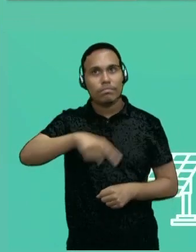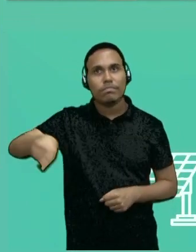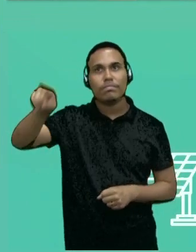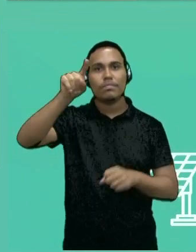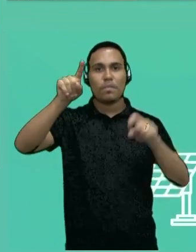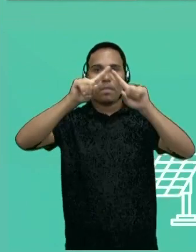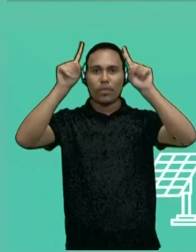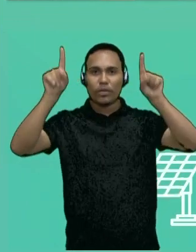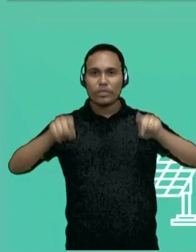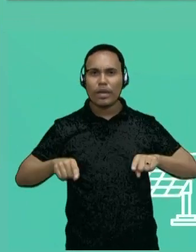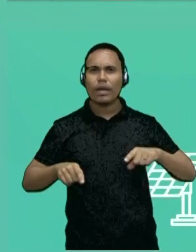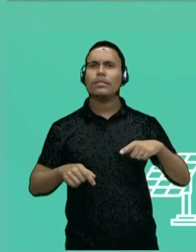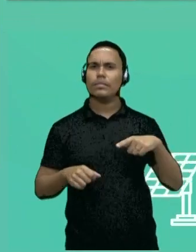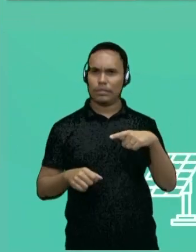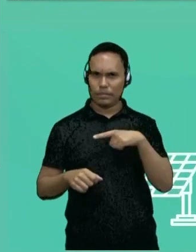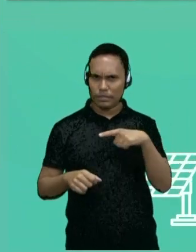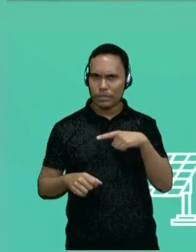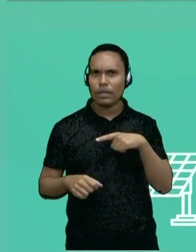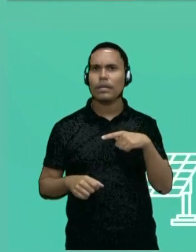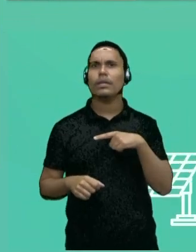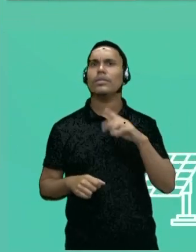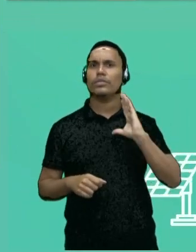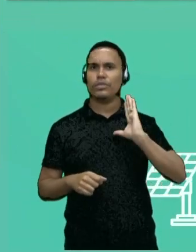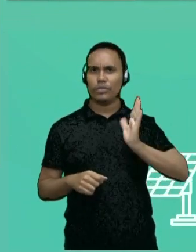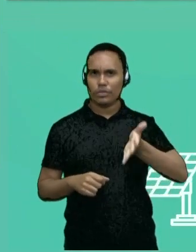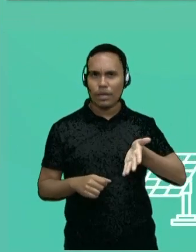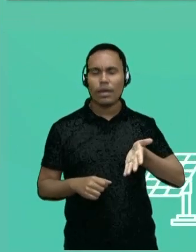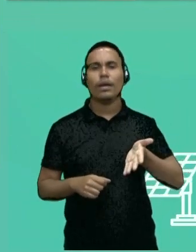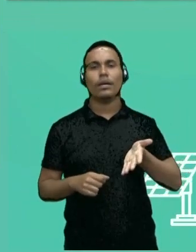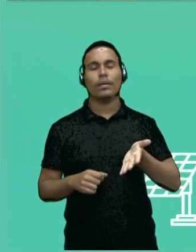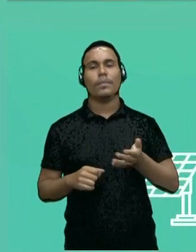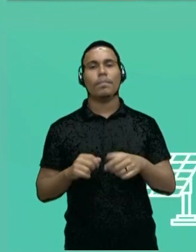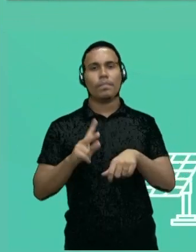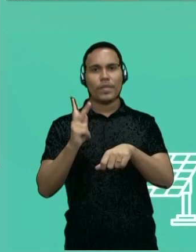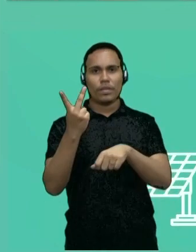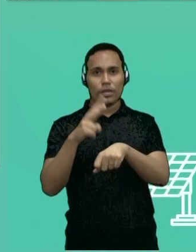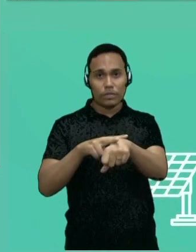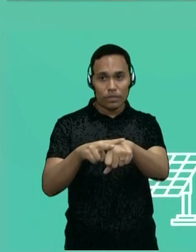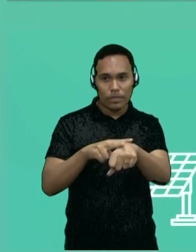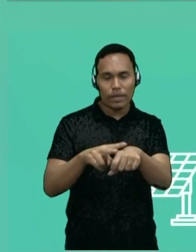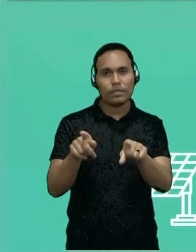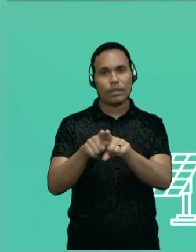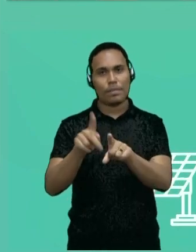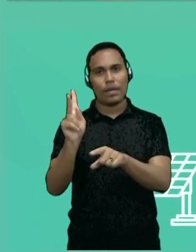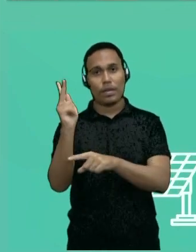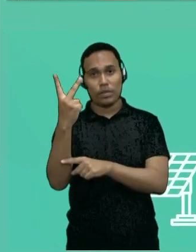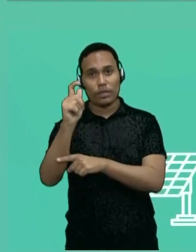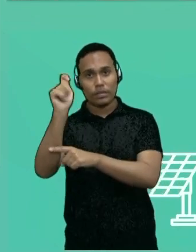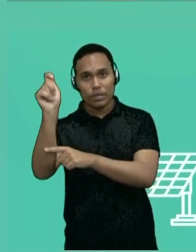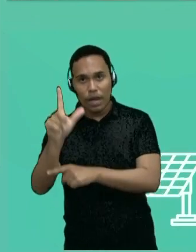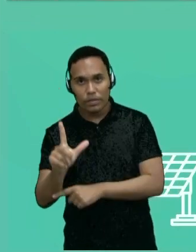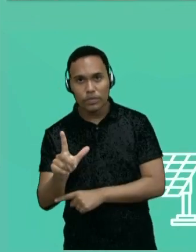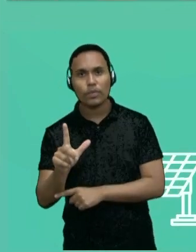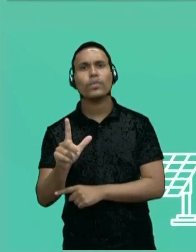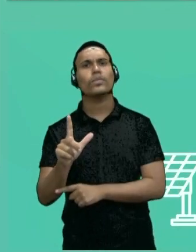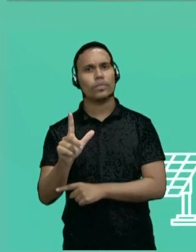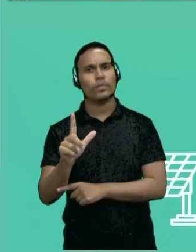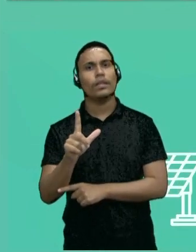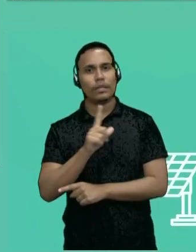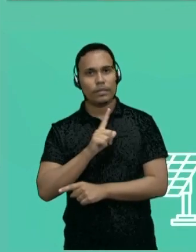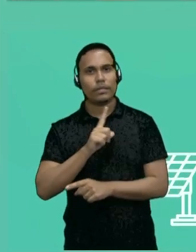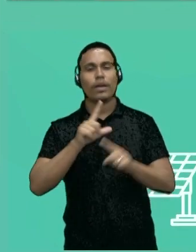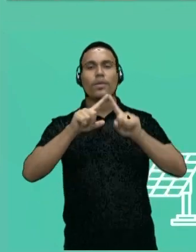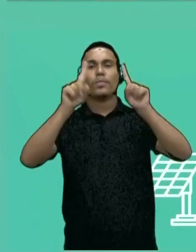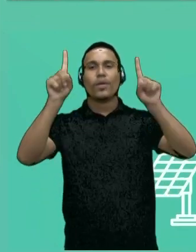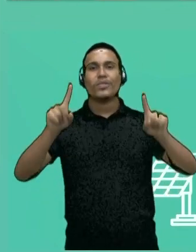both green electrolytic and CCUS-enabled blue hydrogen projects. And there are also some storage and distribution projects in the mix. And in the